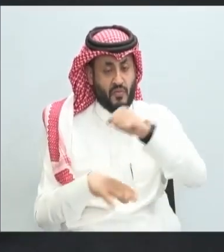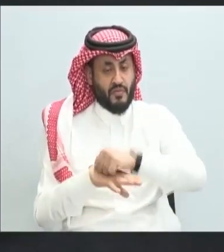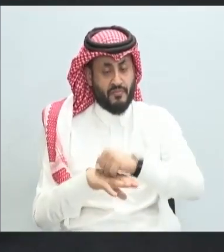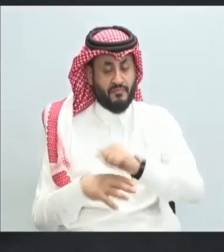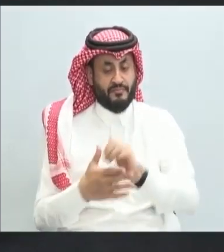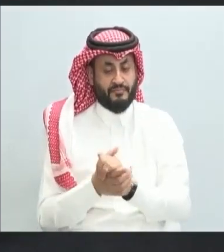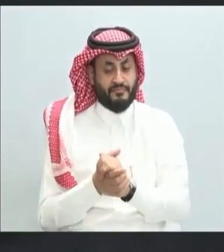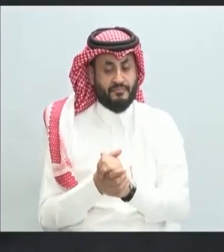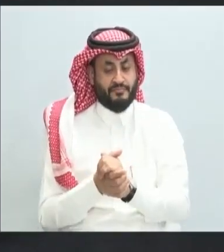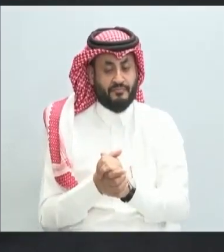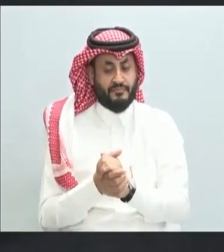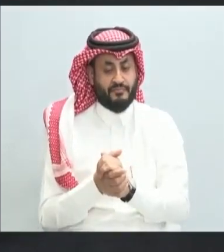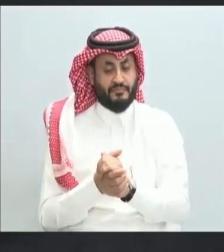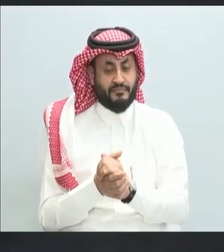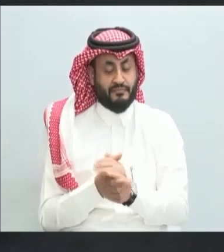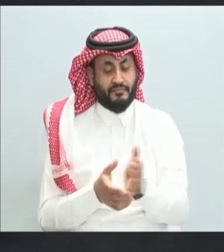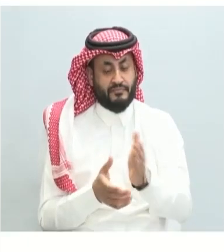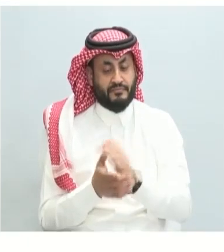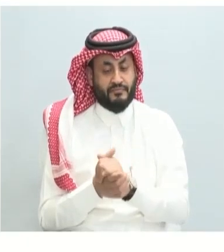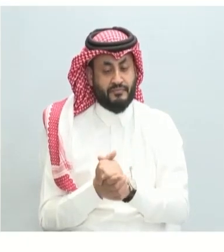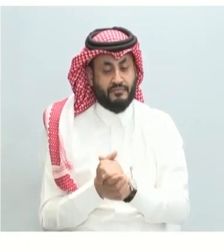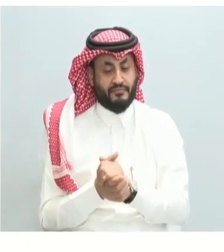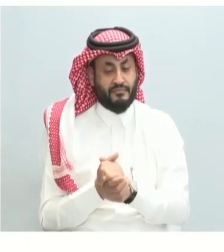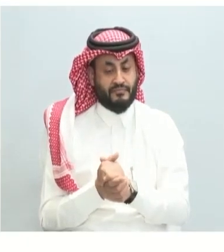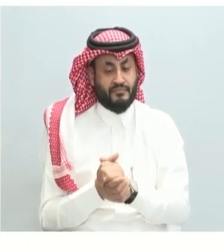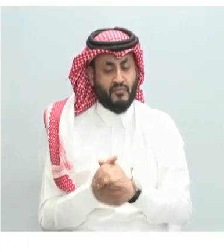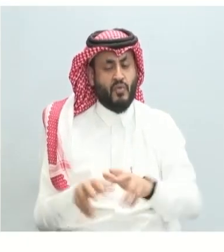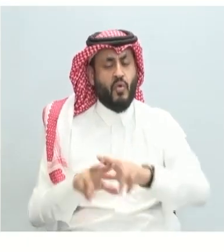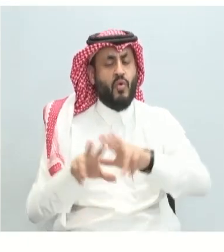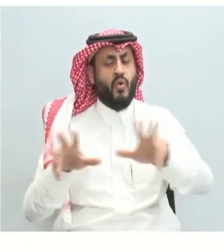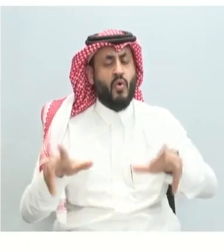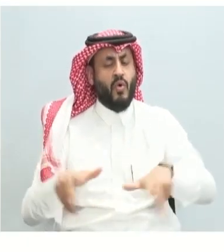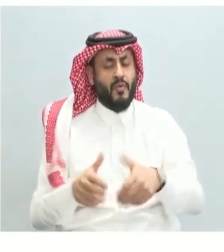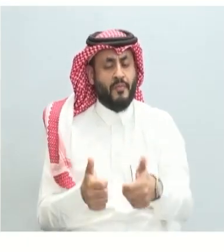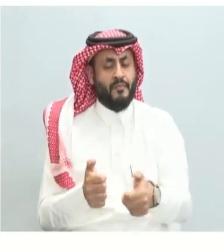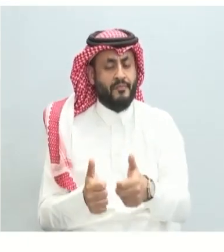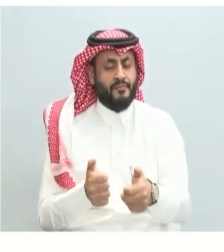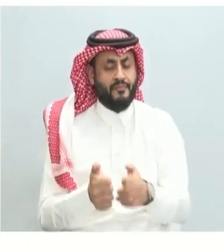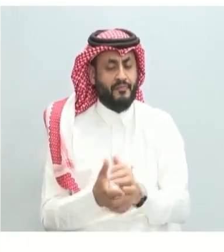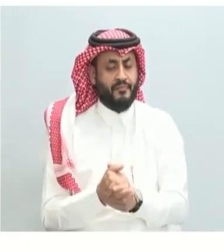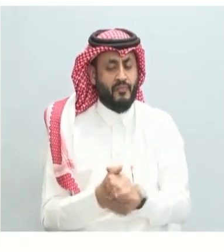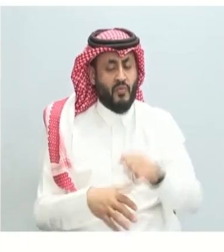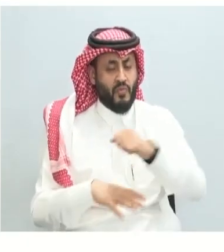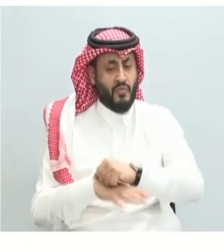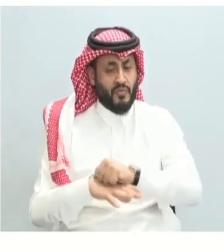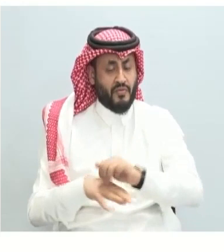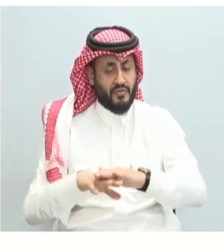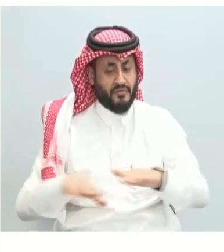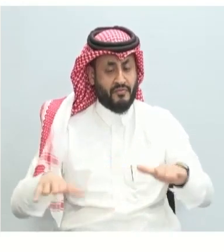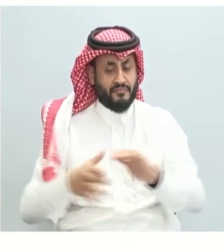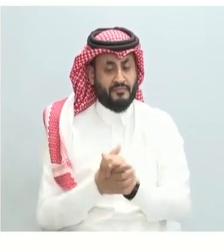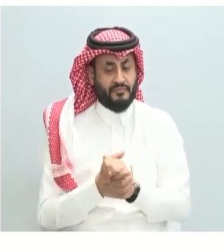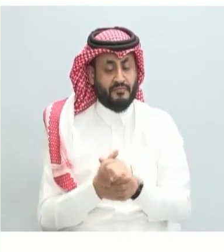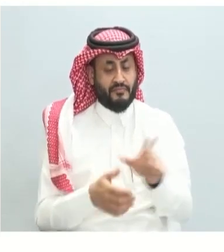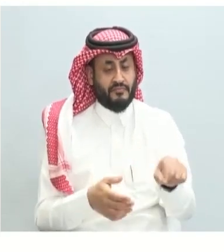the desk. Kenan said, all our computer games are on the